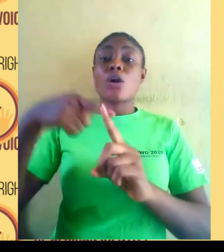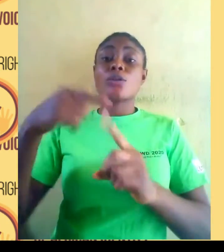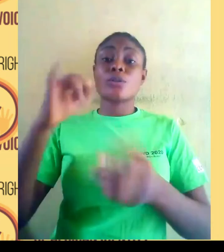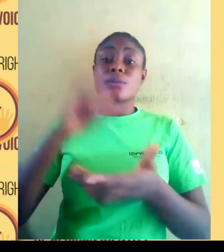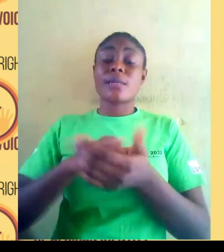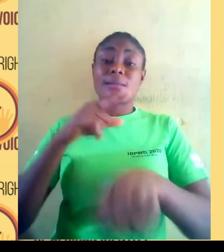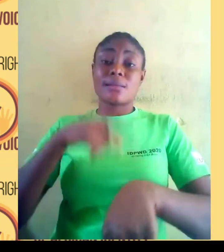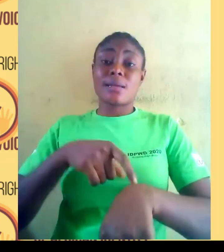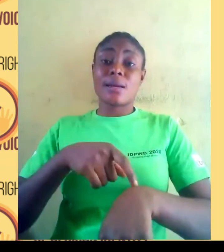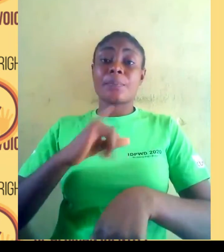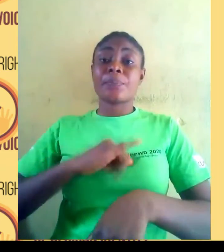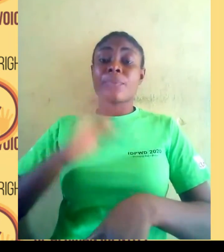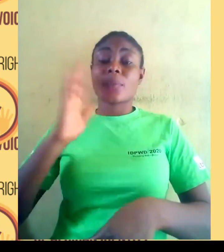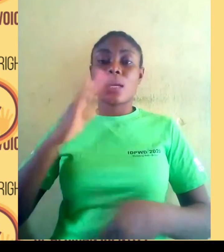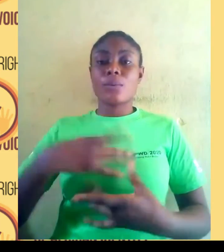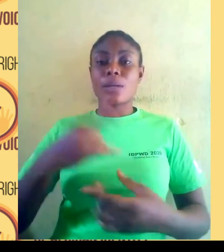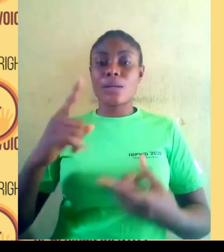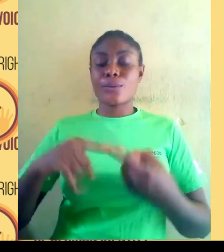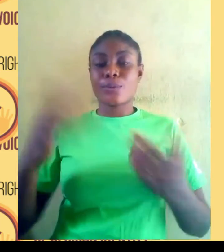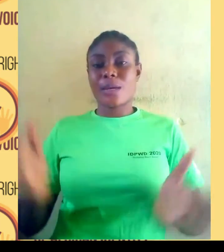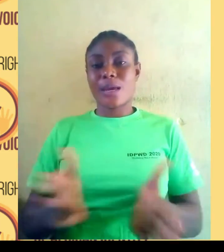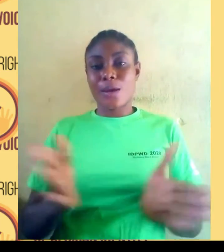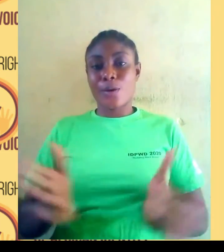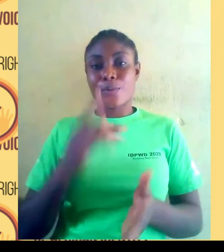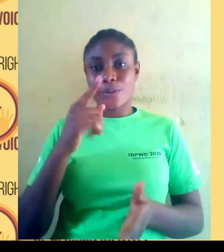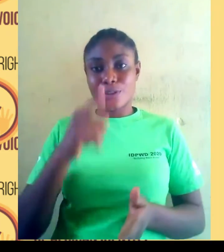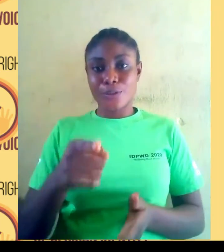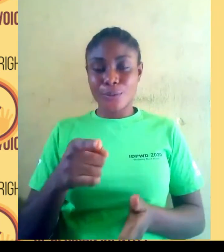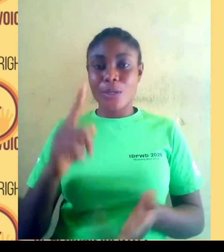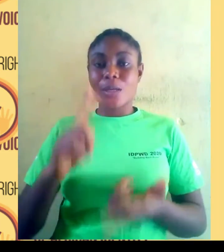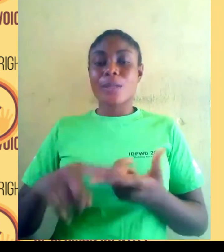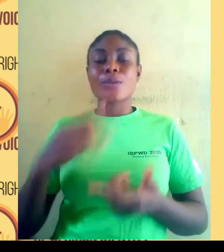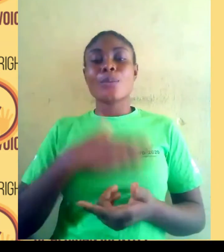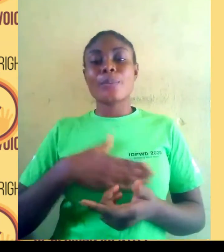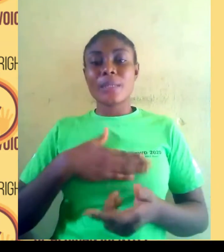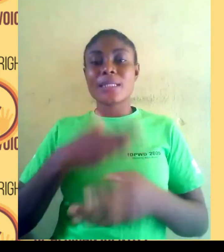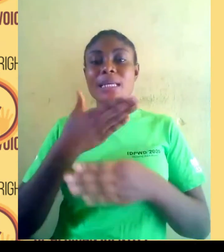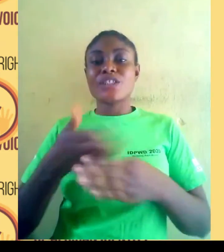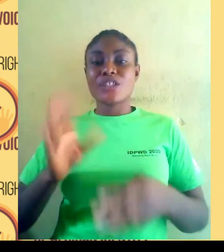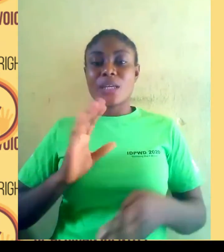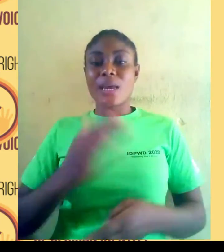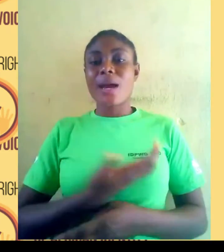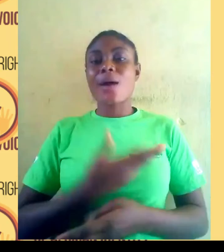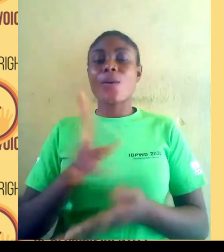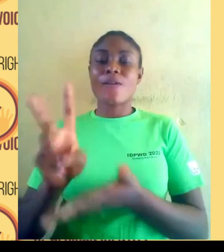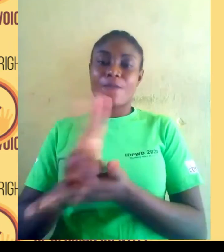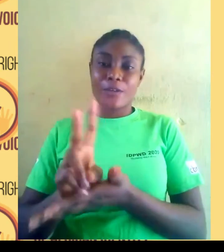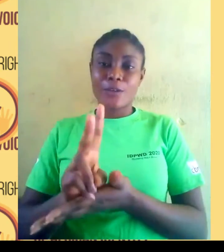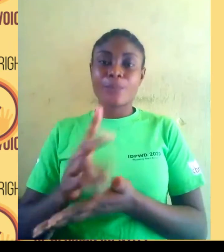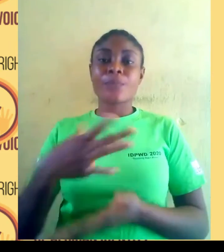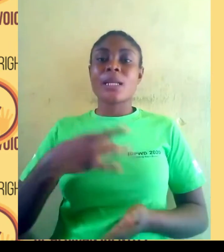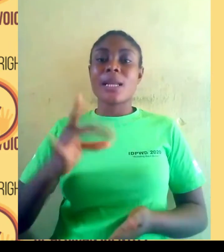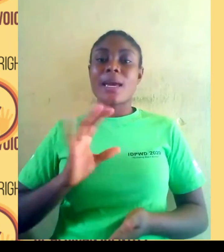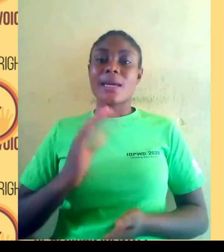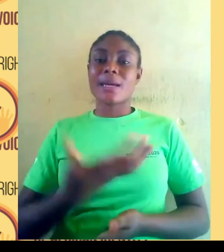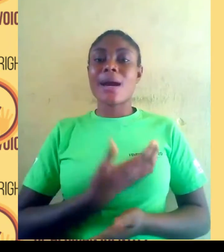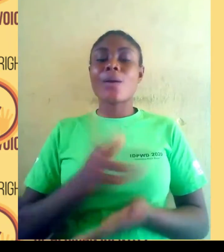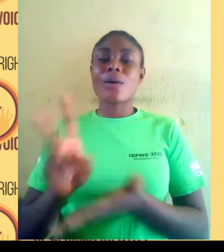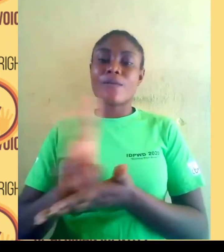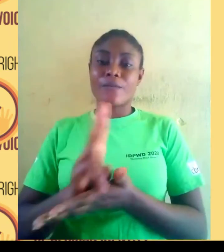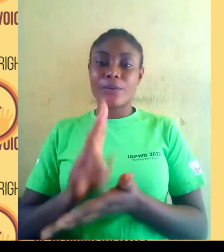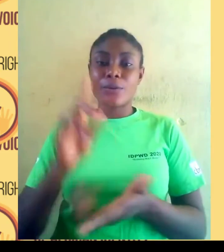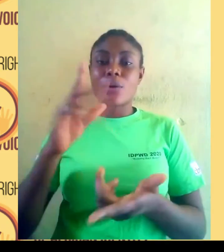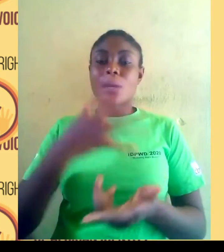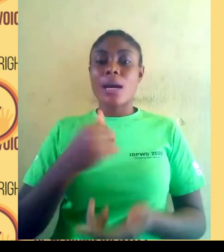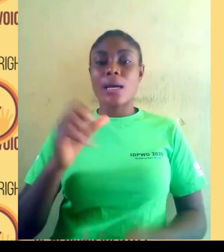you, please share our videos, like our videos, and subscribe to our channel if you have not done